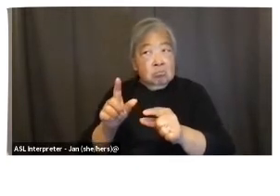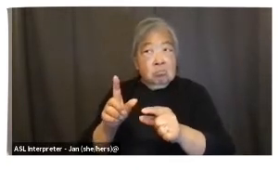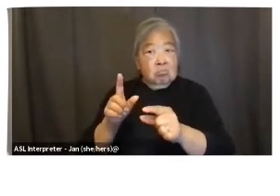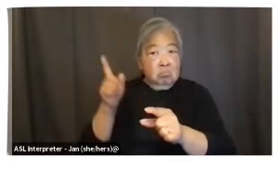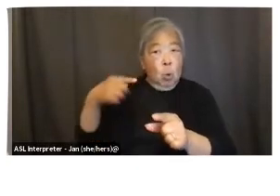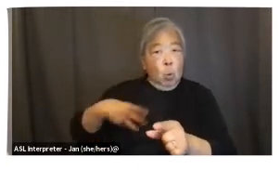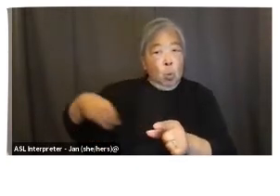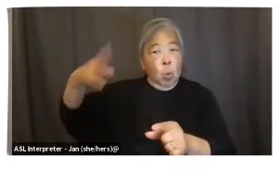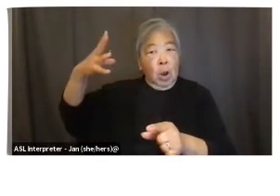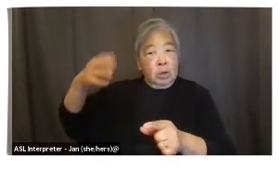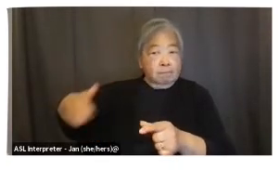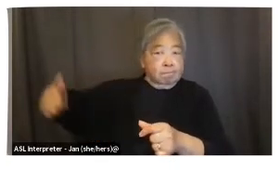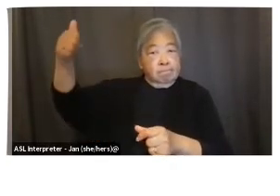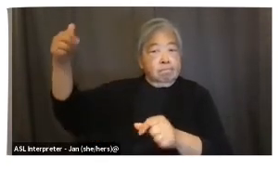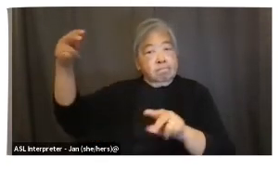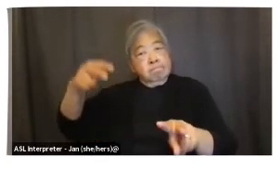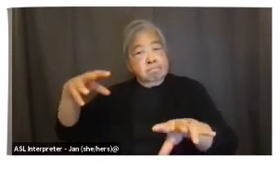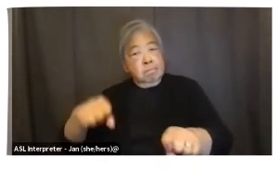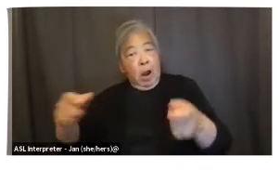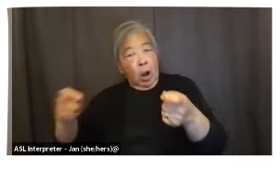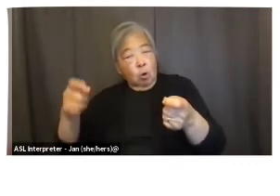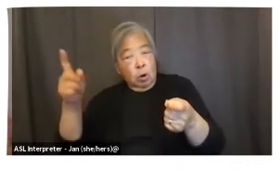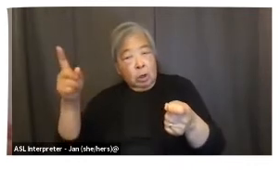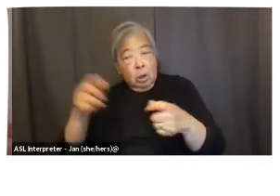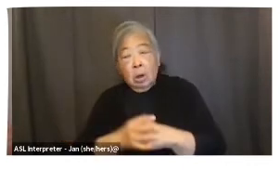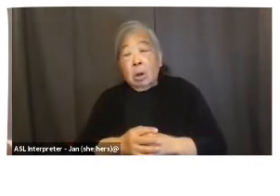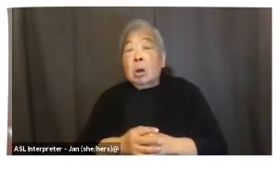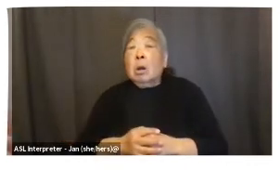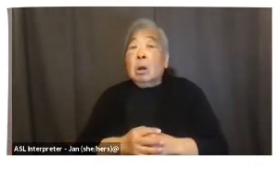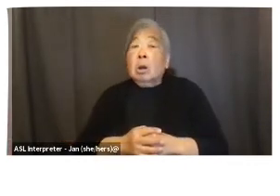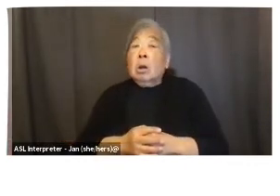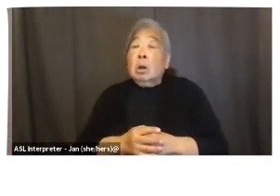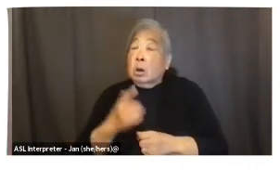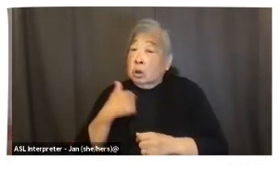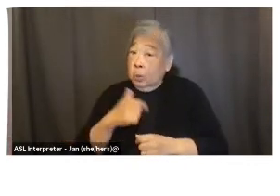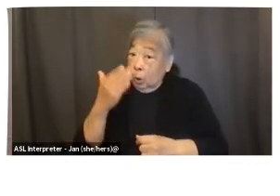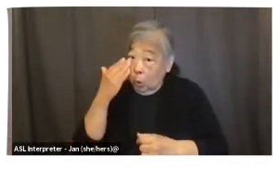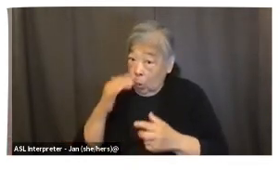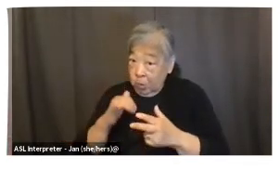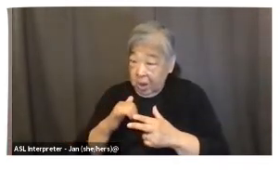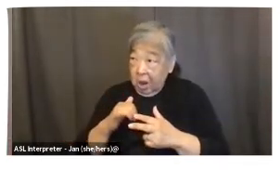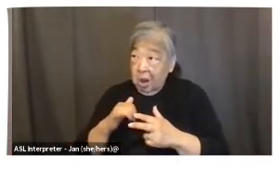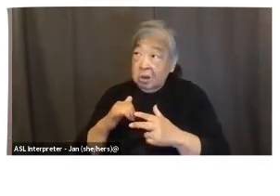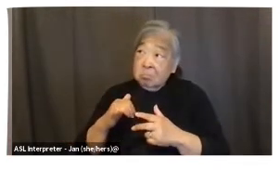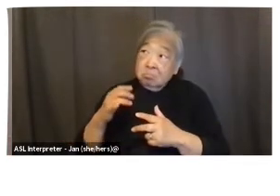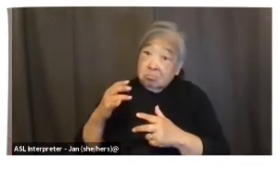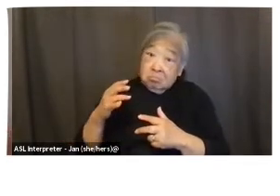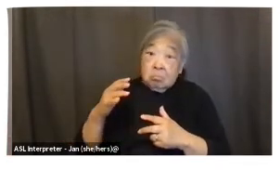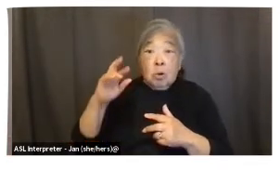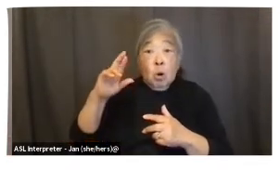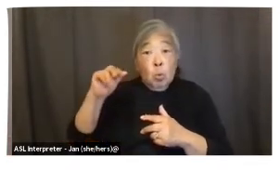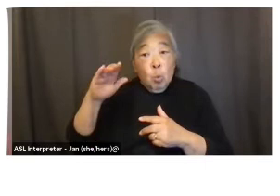Next, please. So we know that racial hierarchy was constructed and has